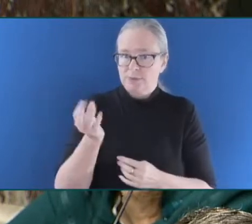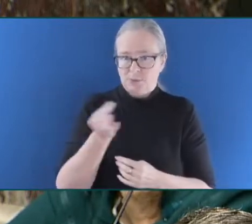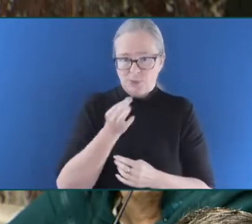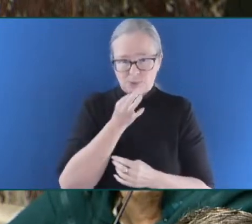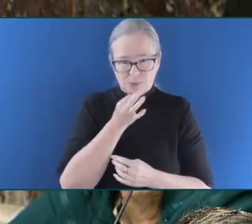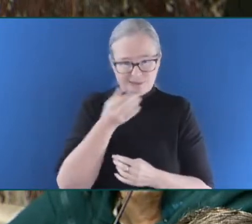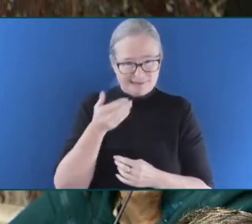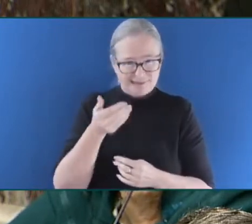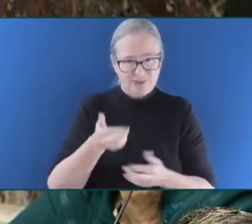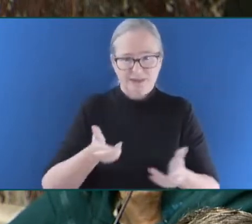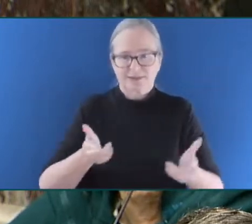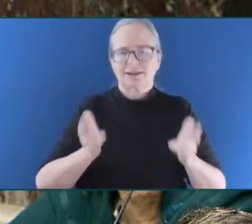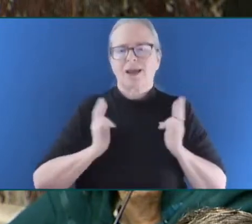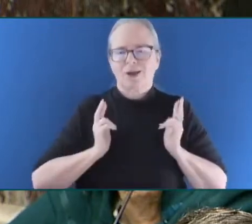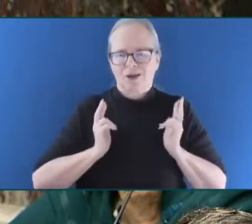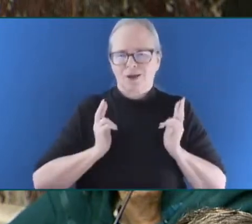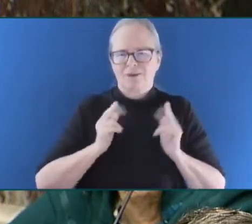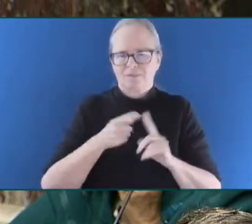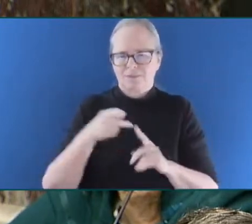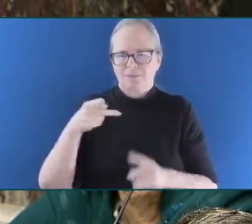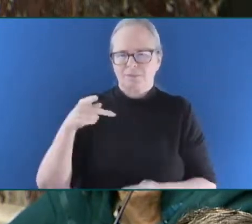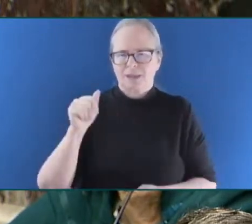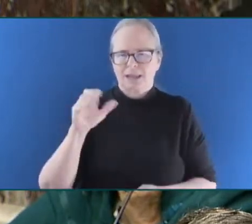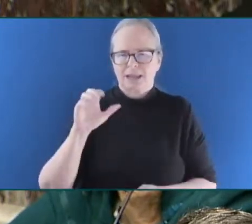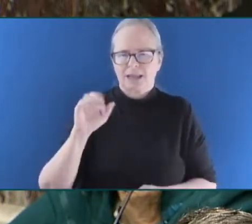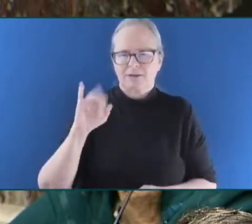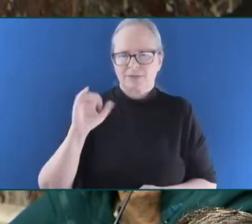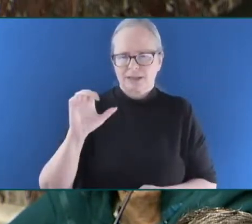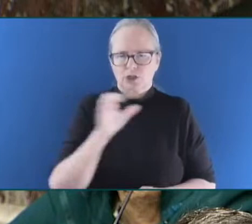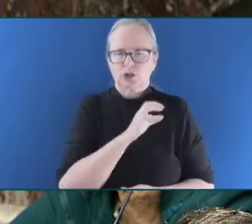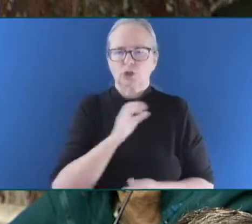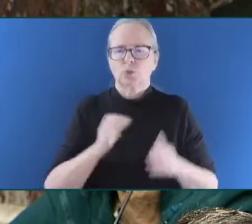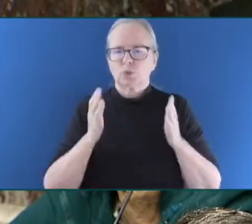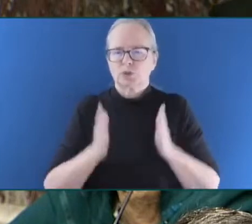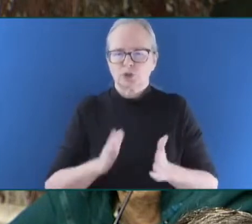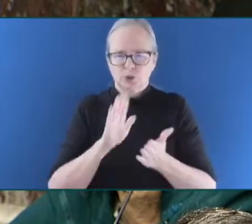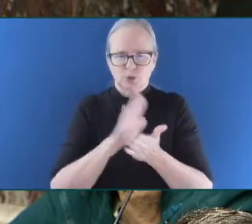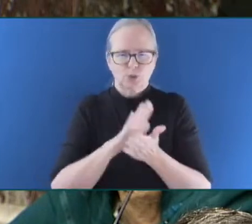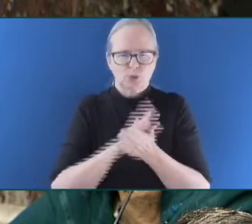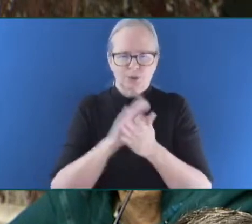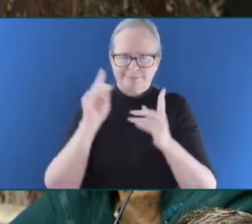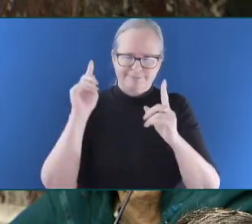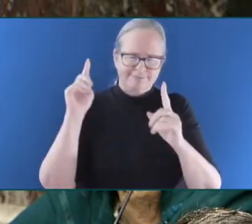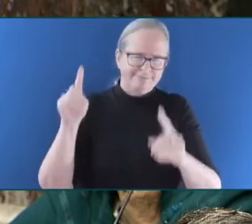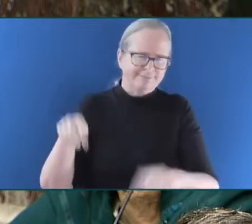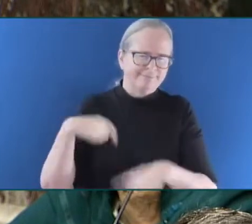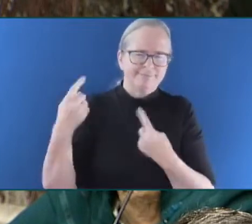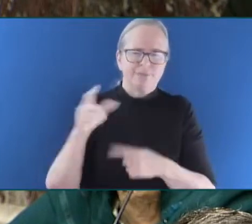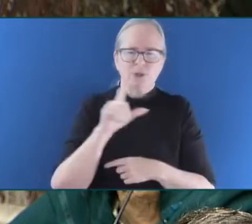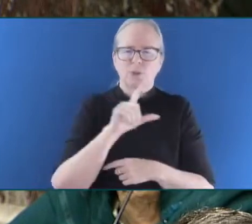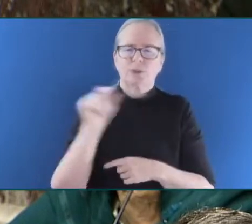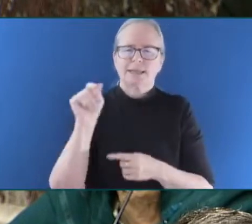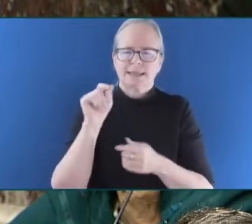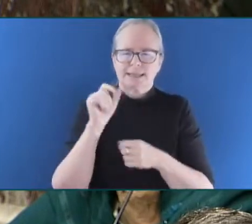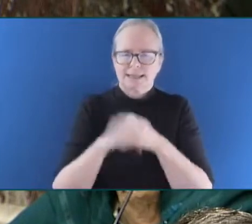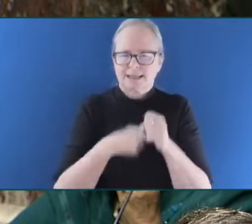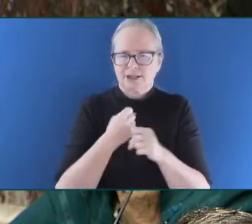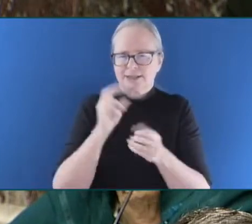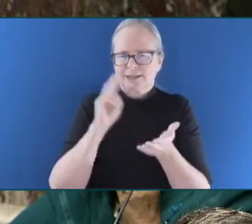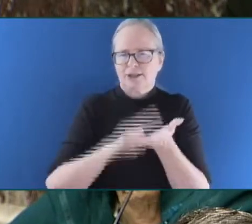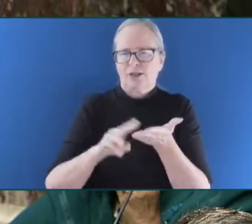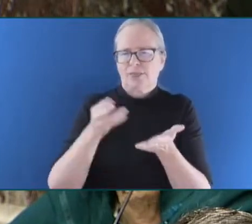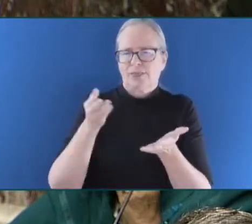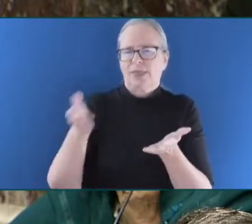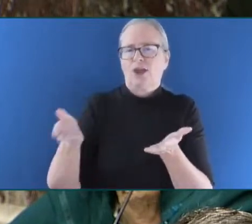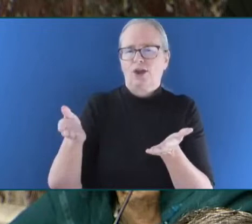20 years of clerical work. Her first order of business, I am told, in retirement, is taking it to